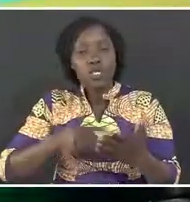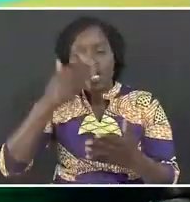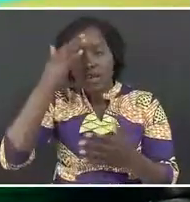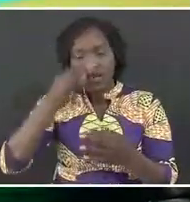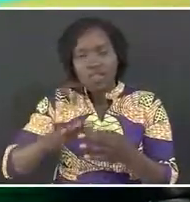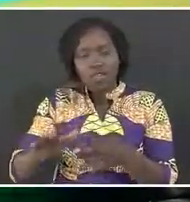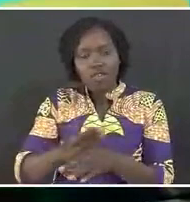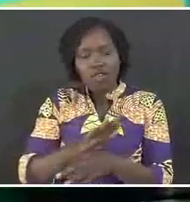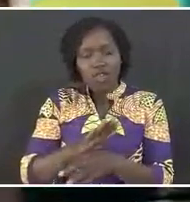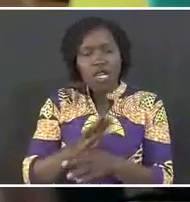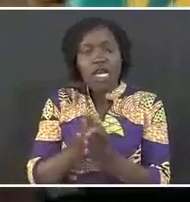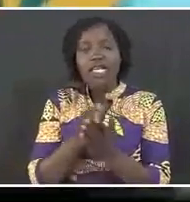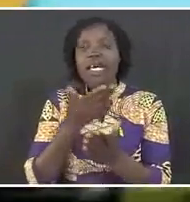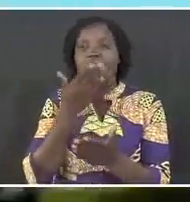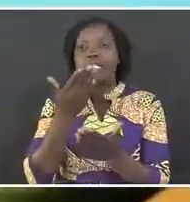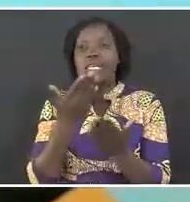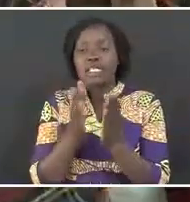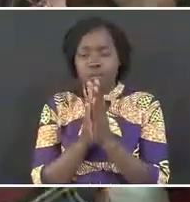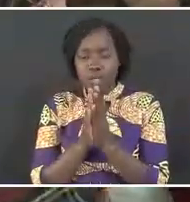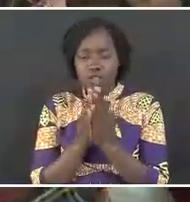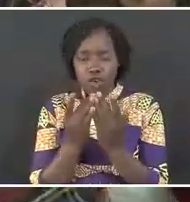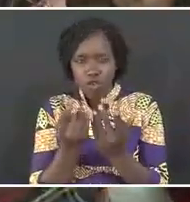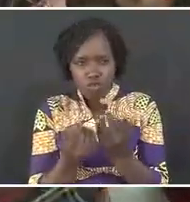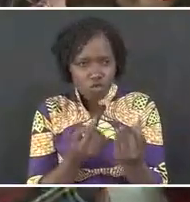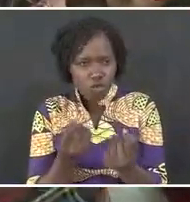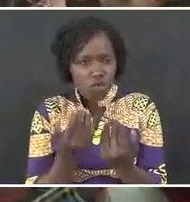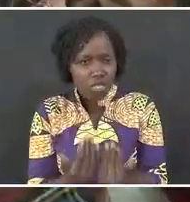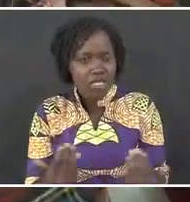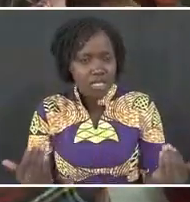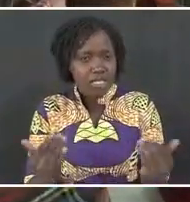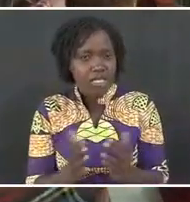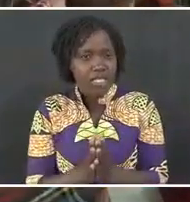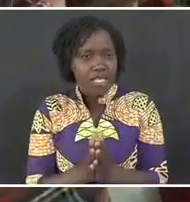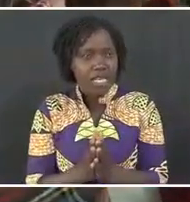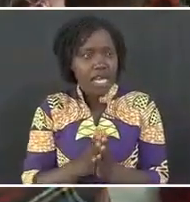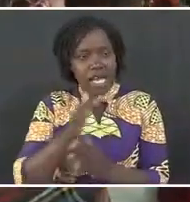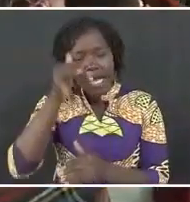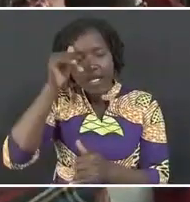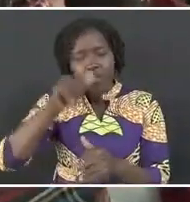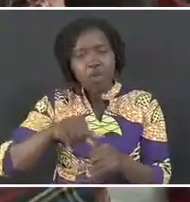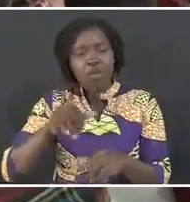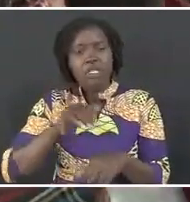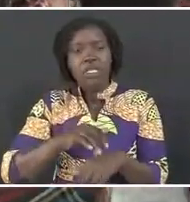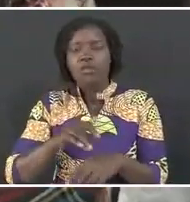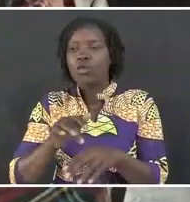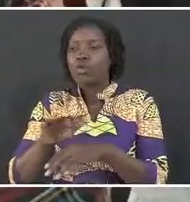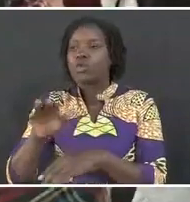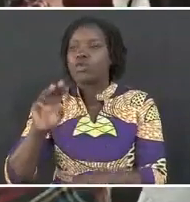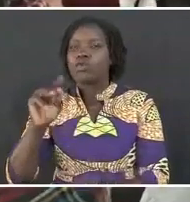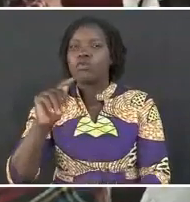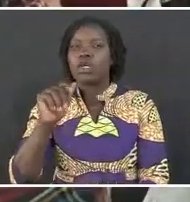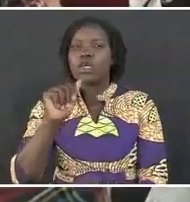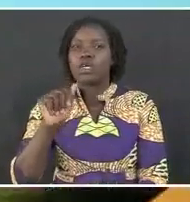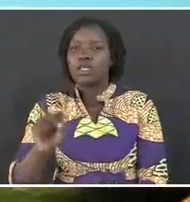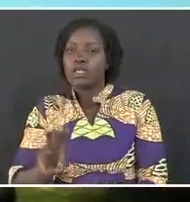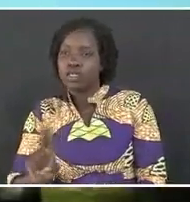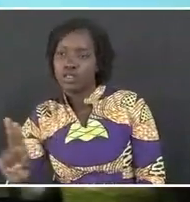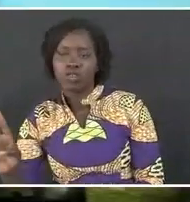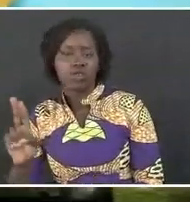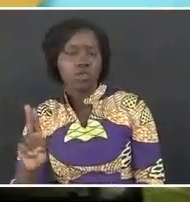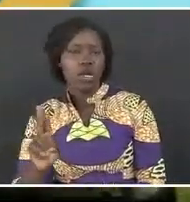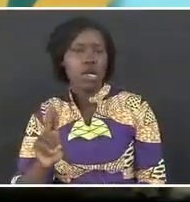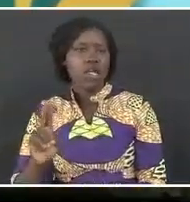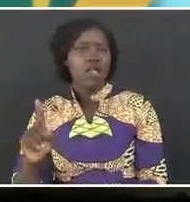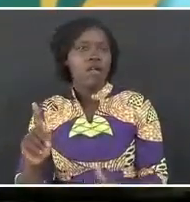he answered the prayers of small children. I remember when we went to Matu. On the first day, our